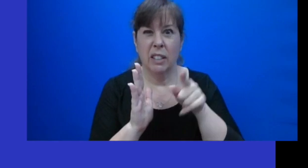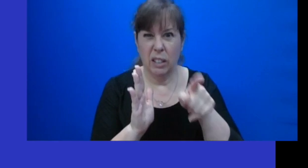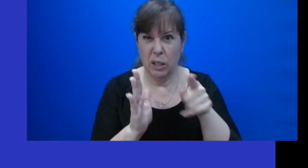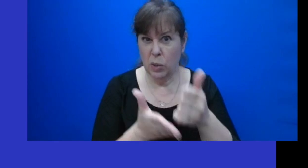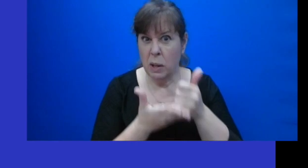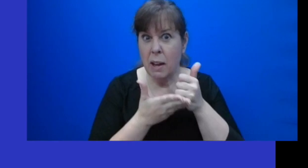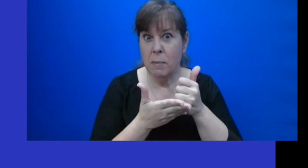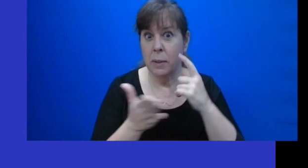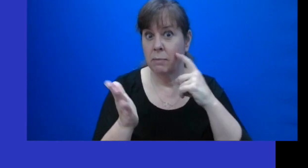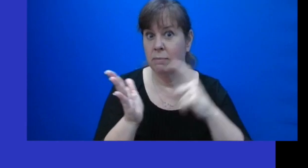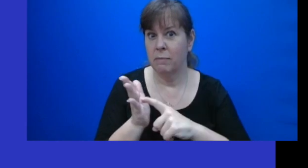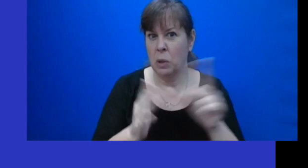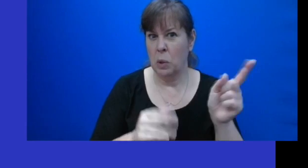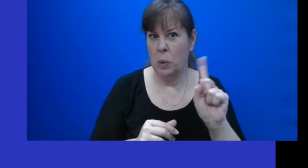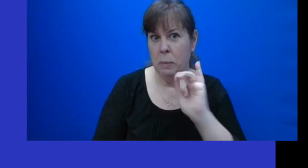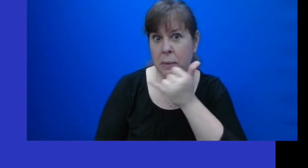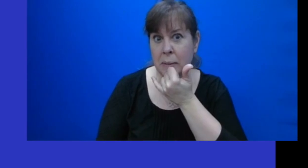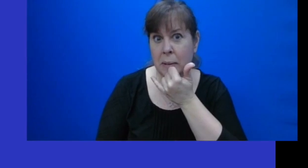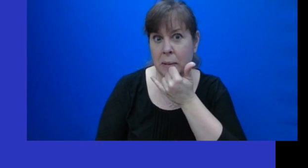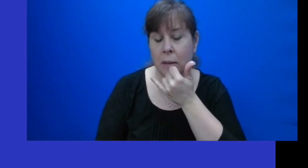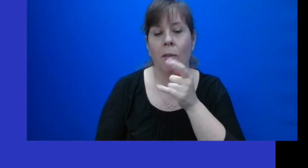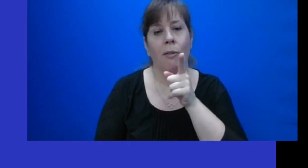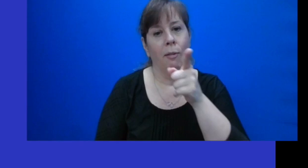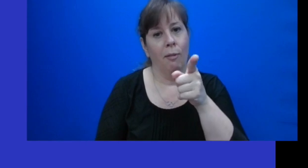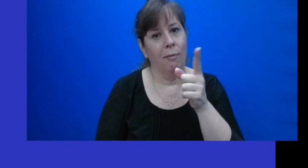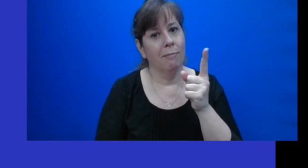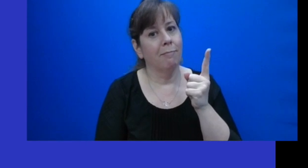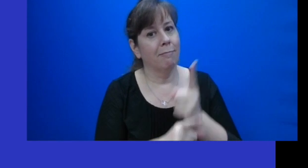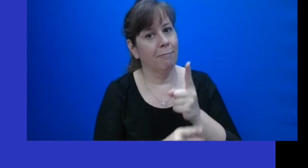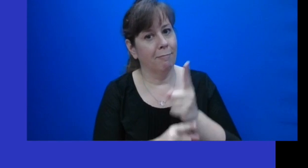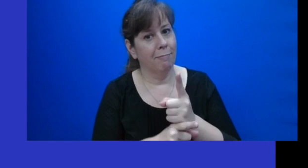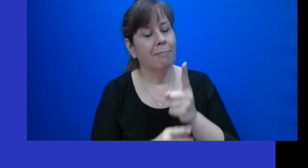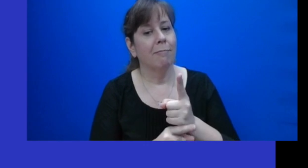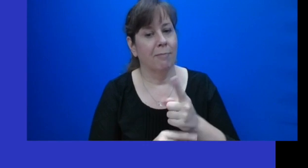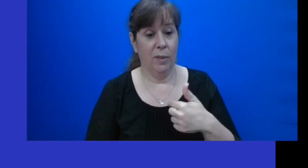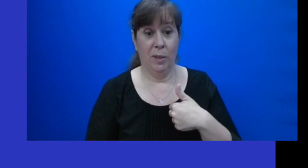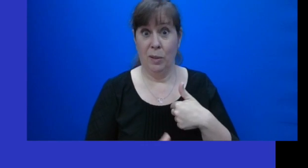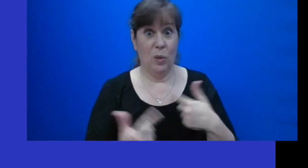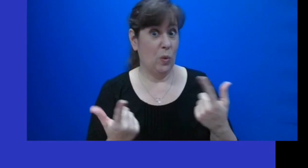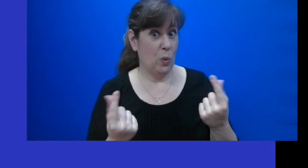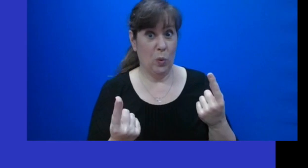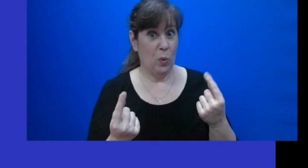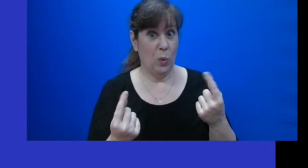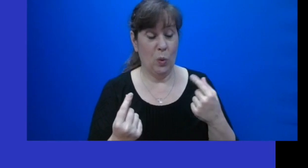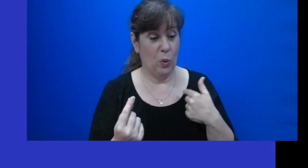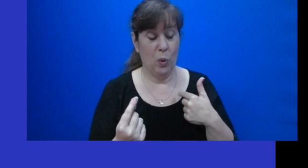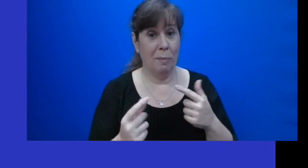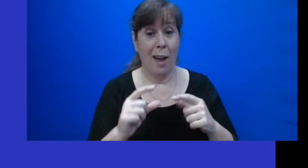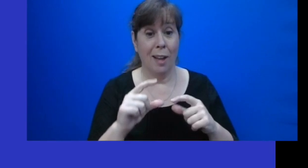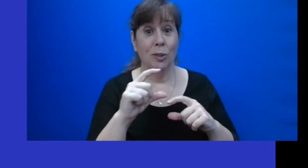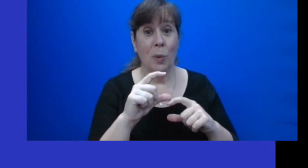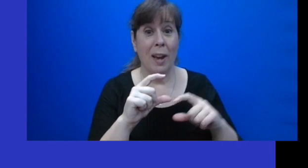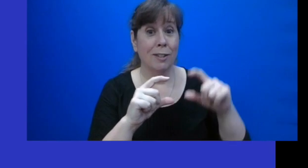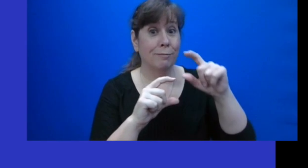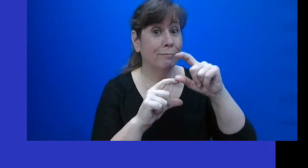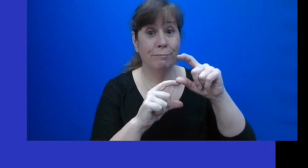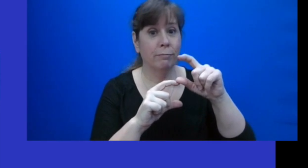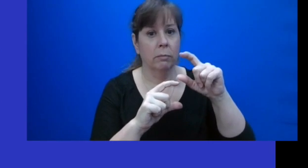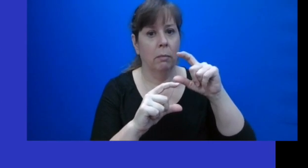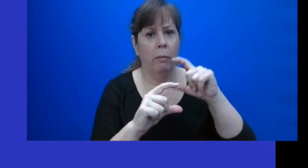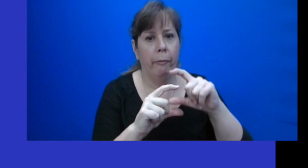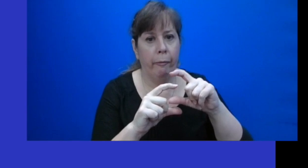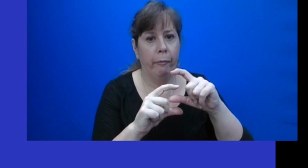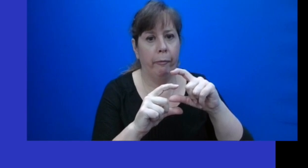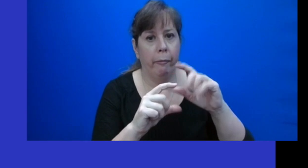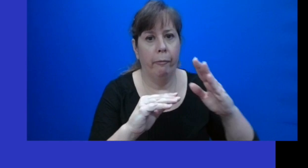spot the mistake? That's right. This time my squares were overlapping. Let's try